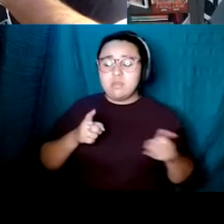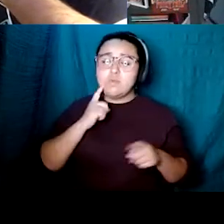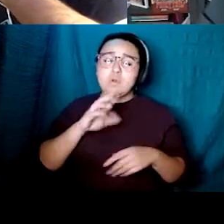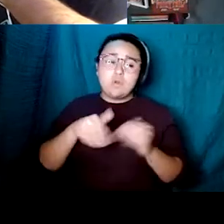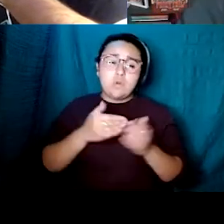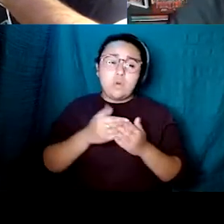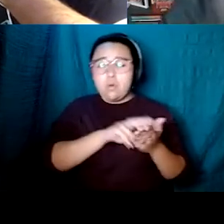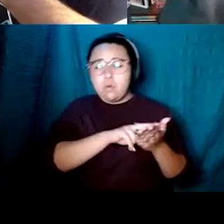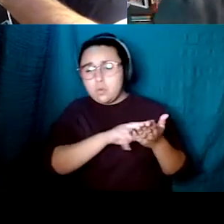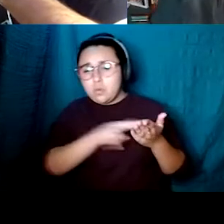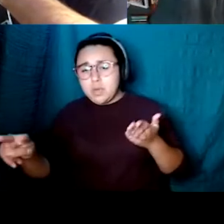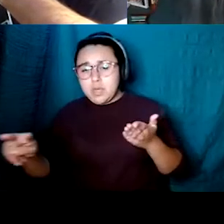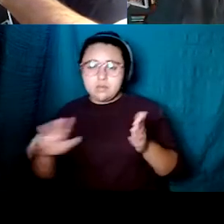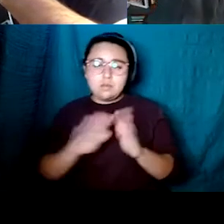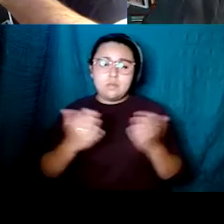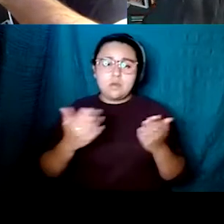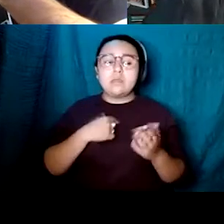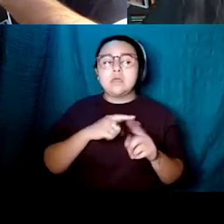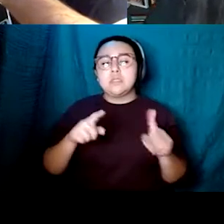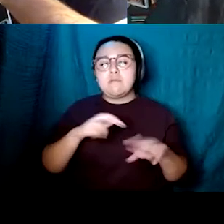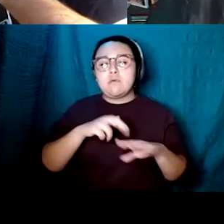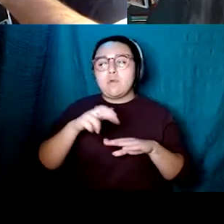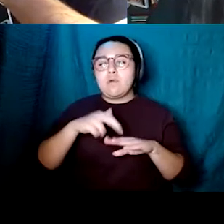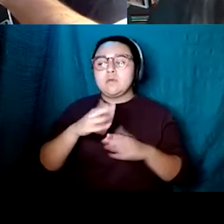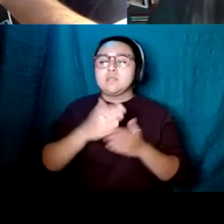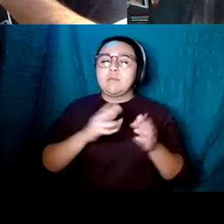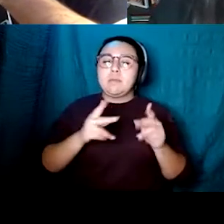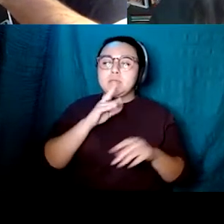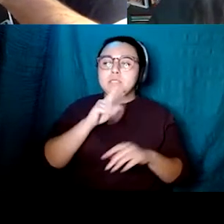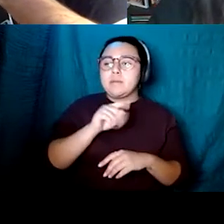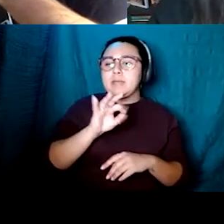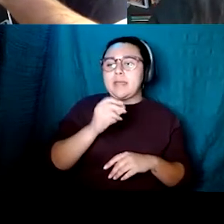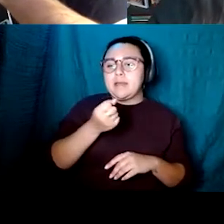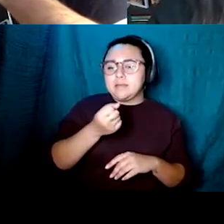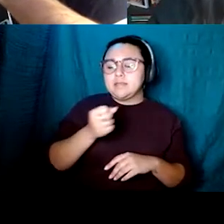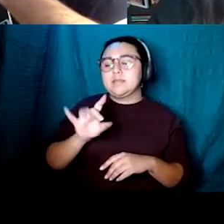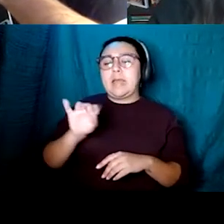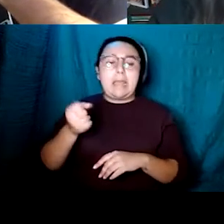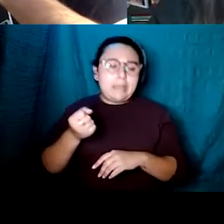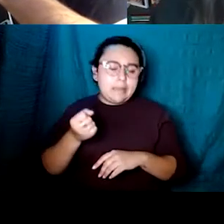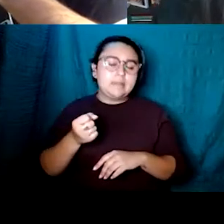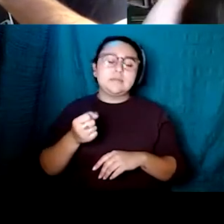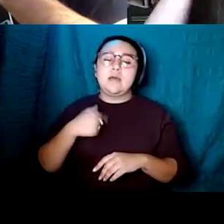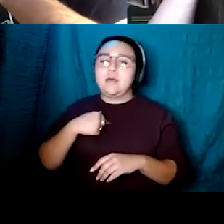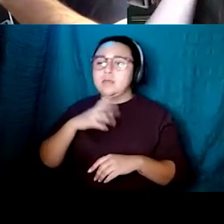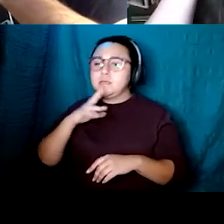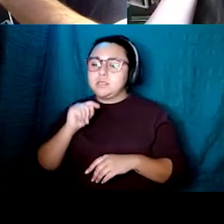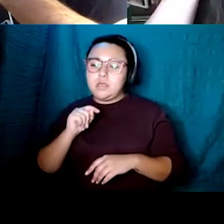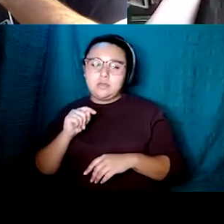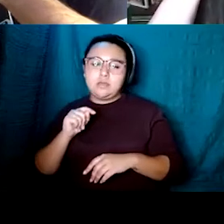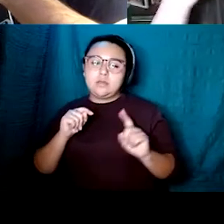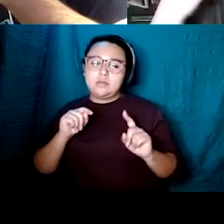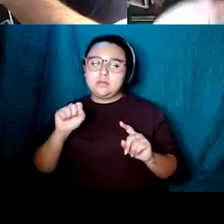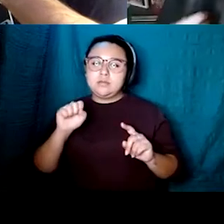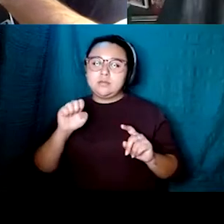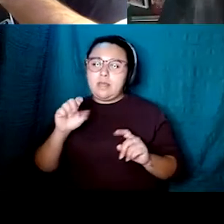there's different reference points. Some people refer the 90s and some people, you know, reference the 80s. You know, I referenced Selma and